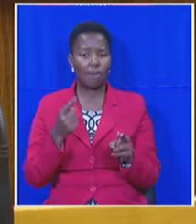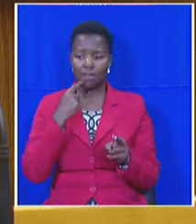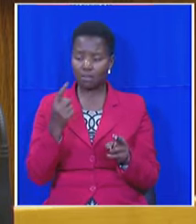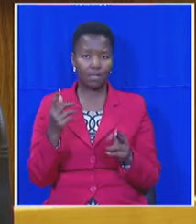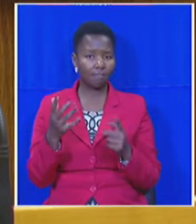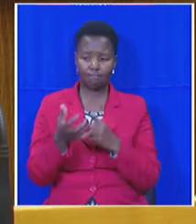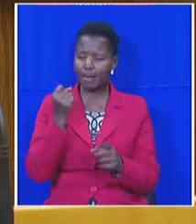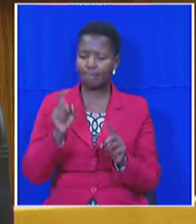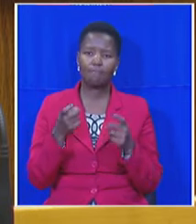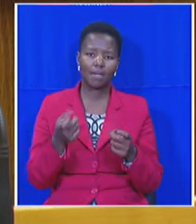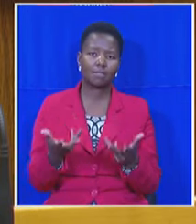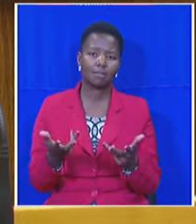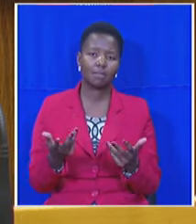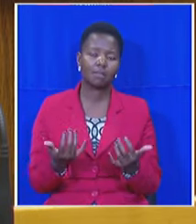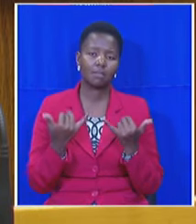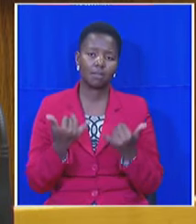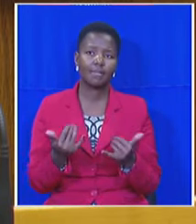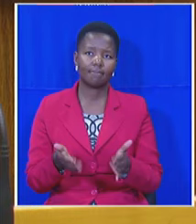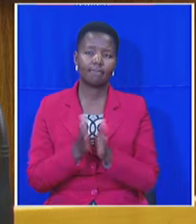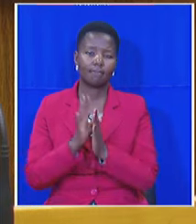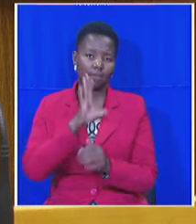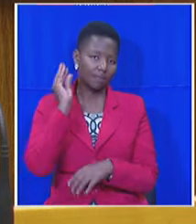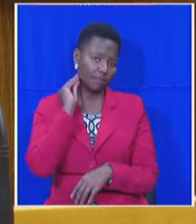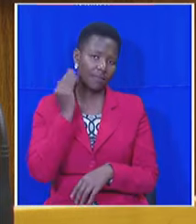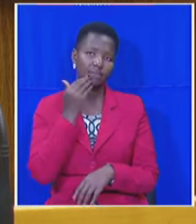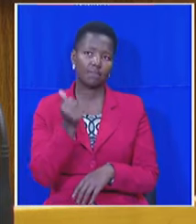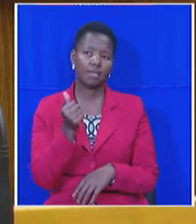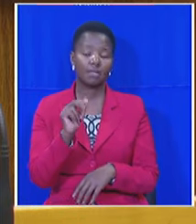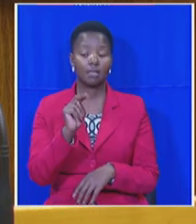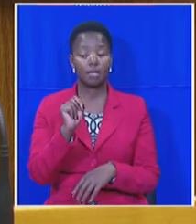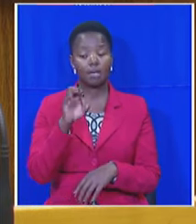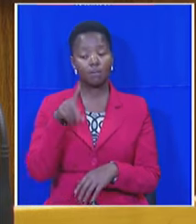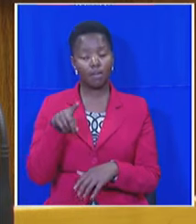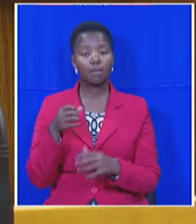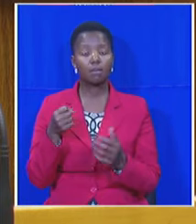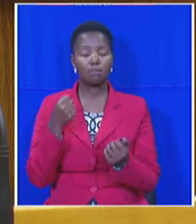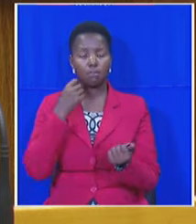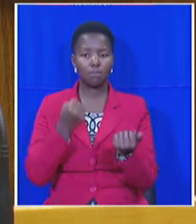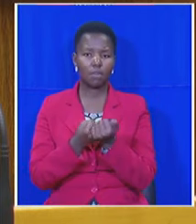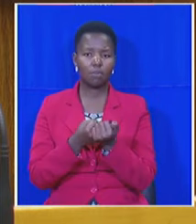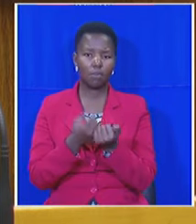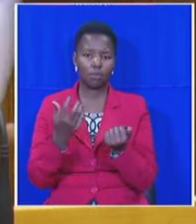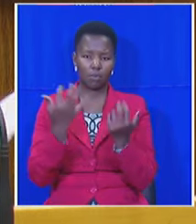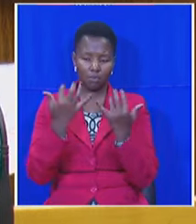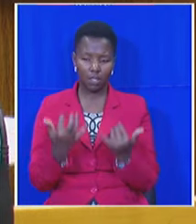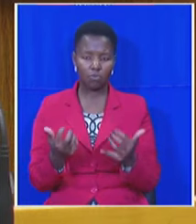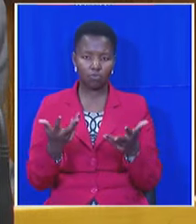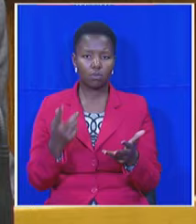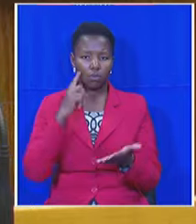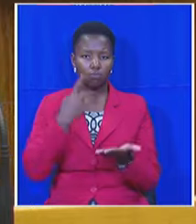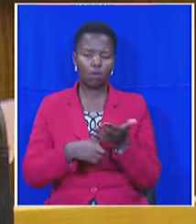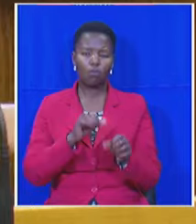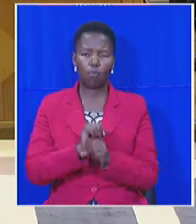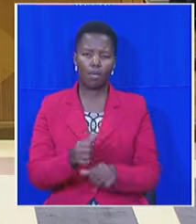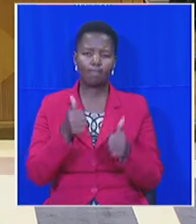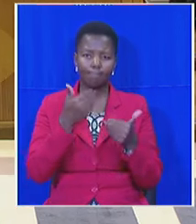able to achieve them. So I think Treasury needs to take that into consideration. However, the National Freedom Party believes that we will support this budget. Thank